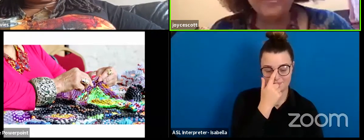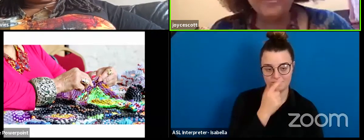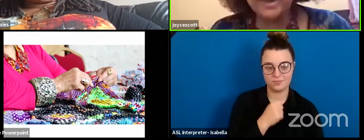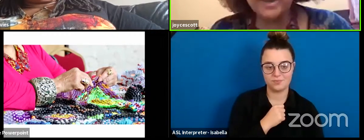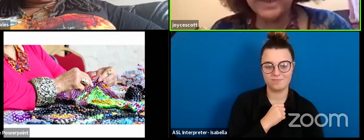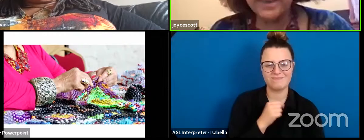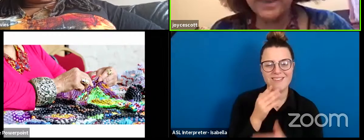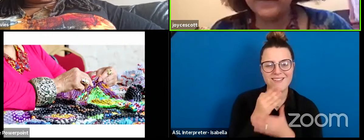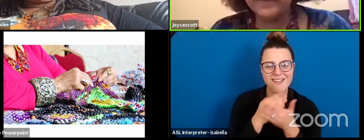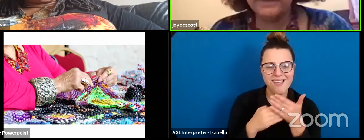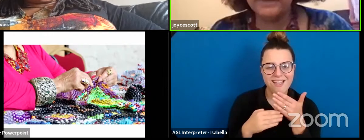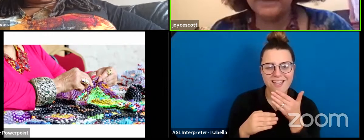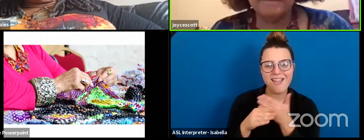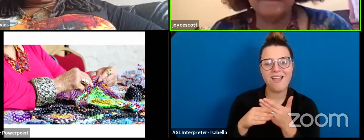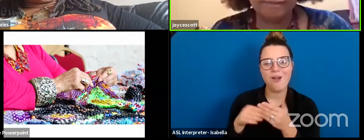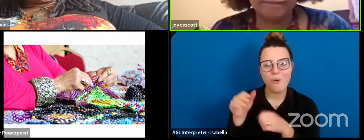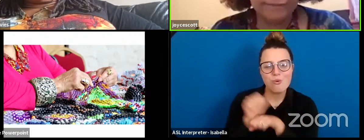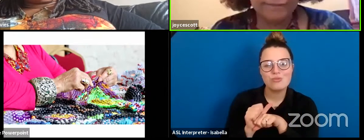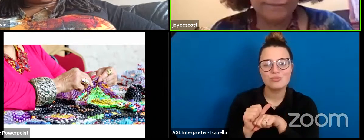Handworking with history,